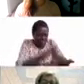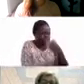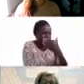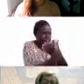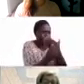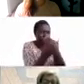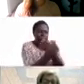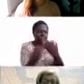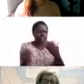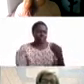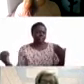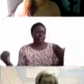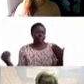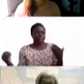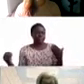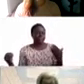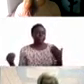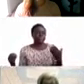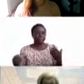So the goal